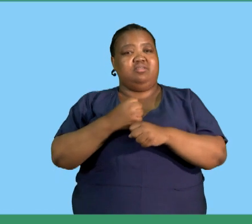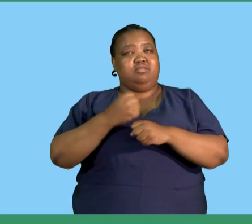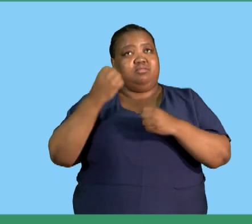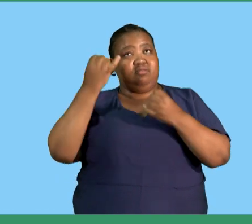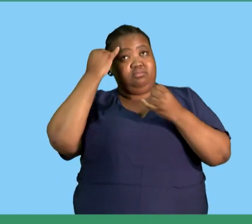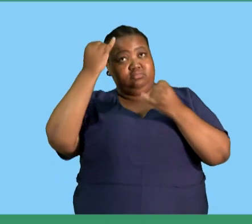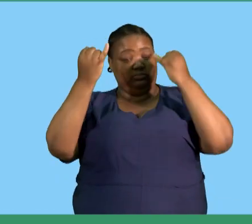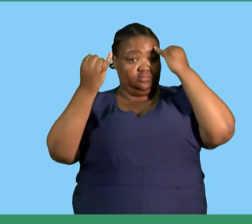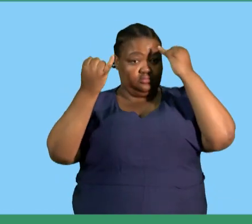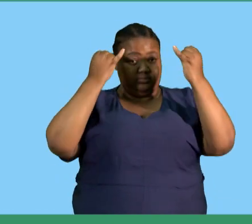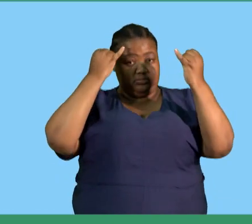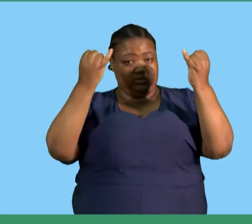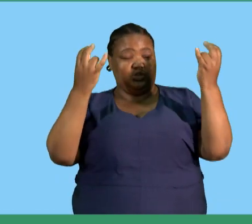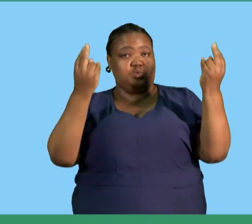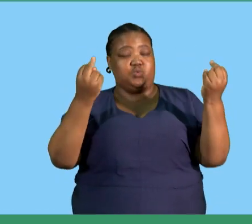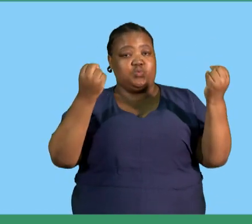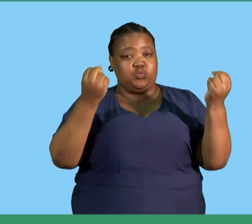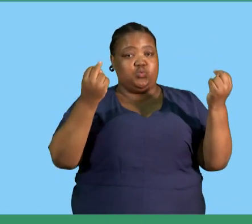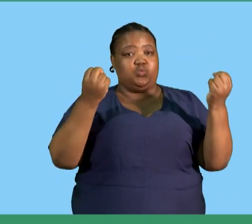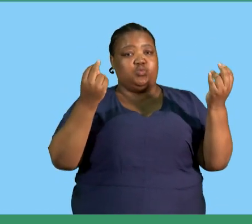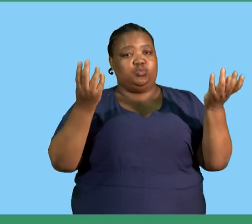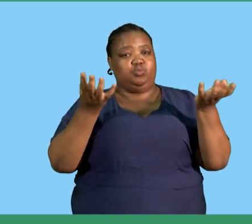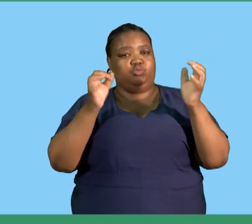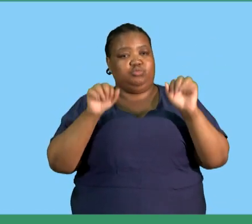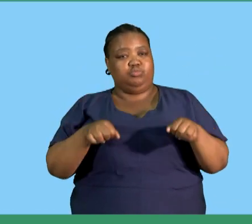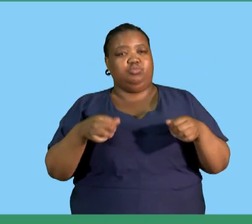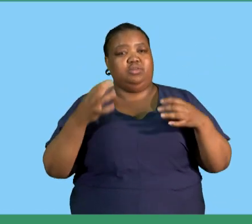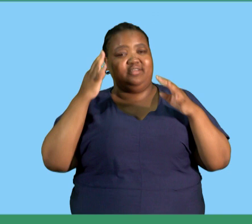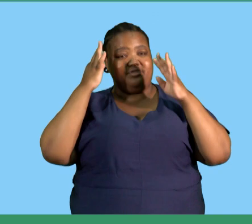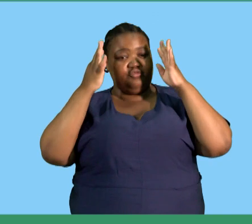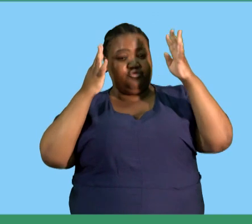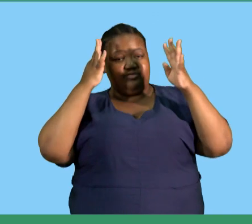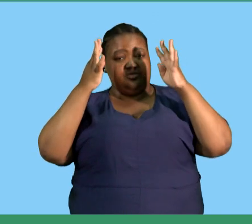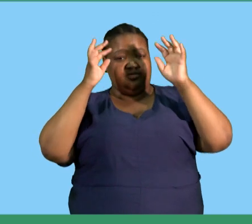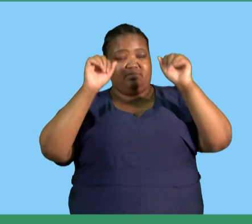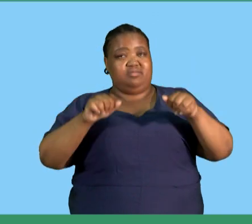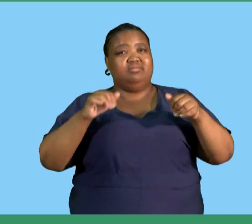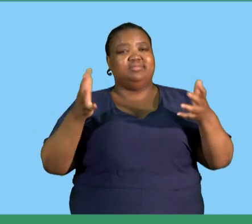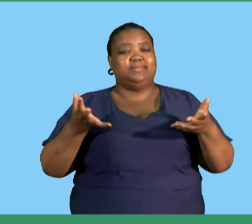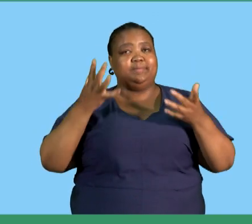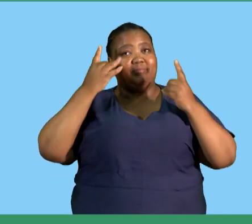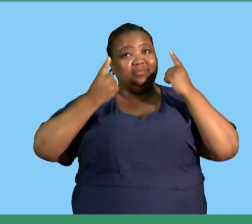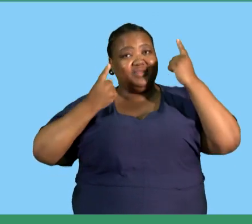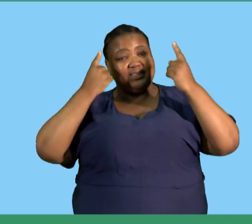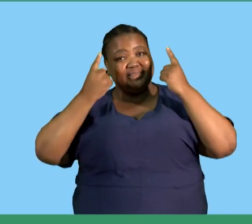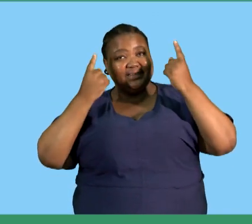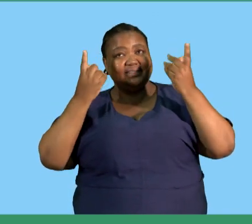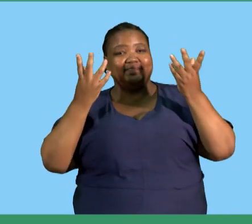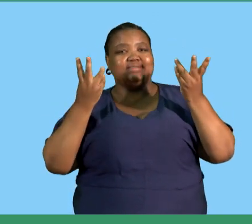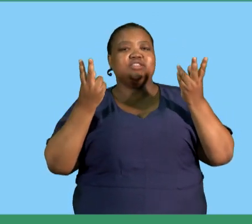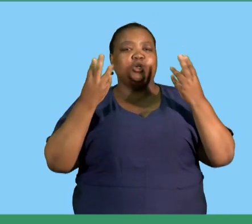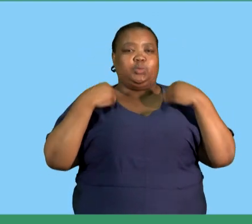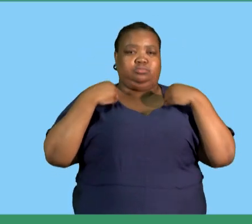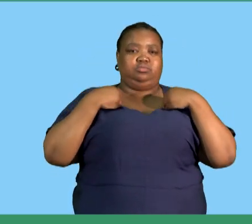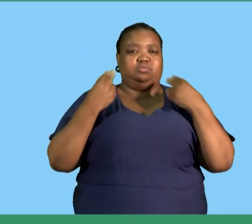To generate creativity, ideas featuring new and original methods. We also came across creative thinking. Like I said, we defined it, the